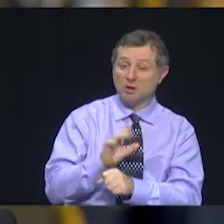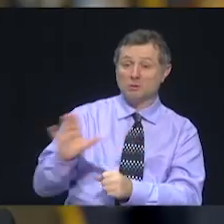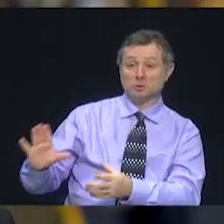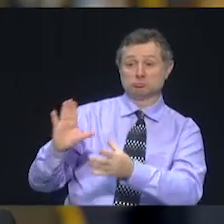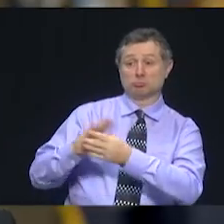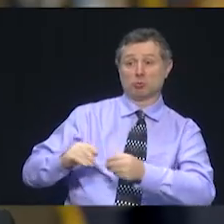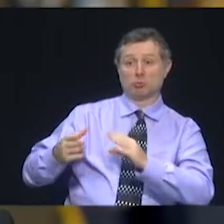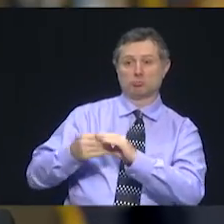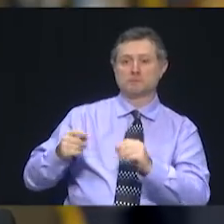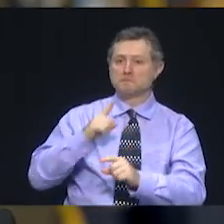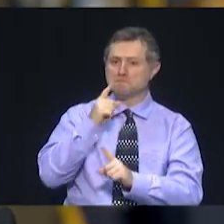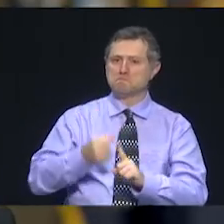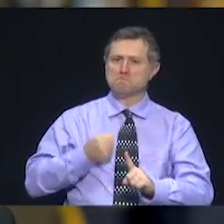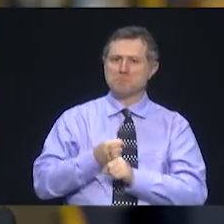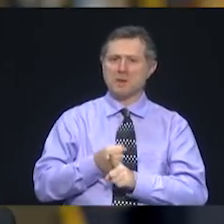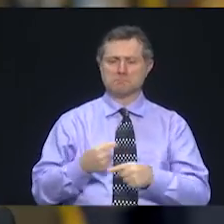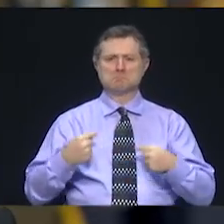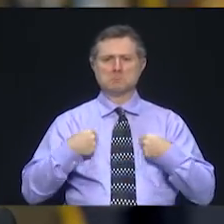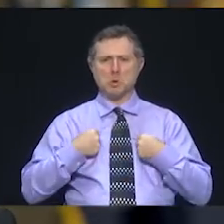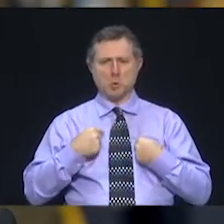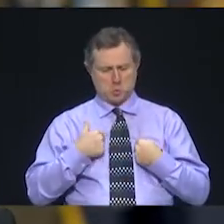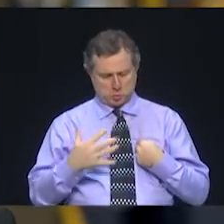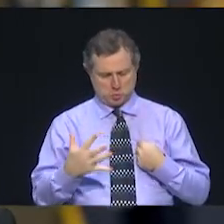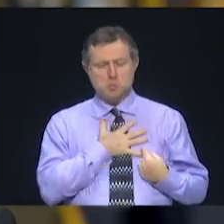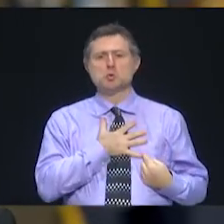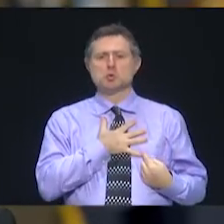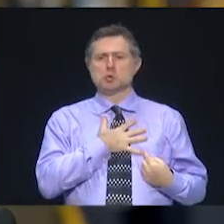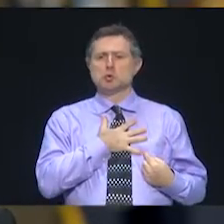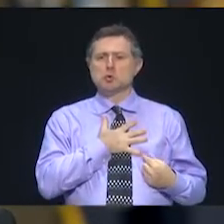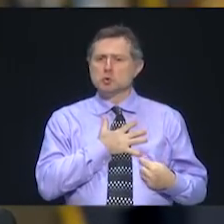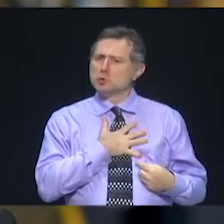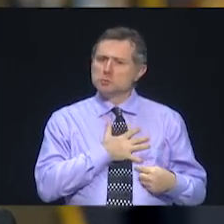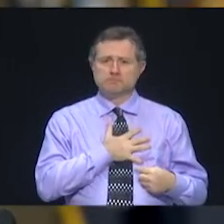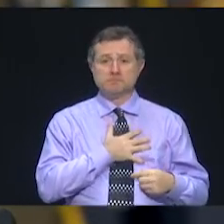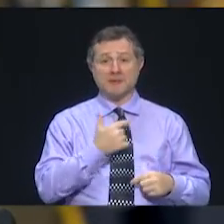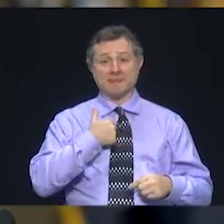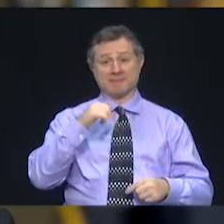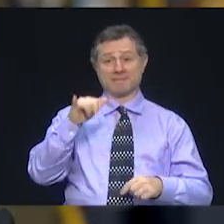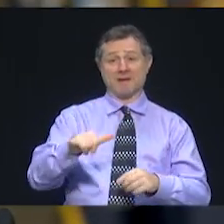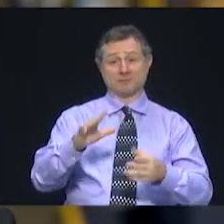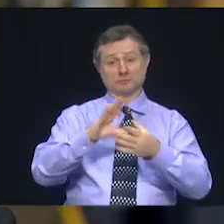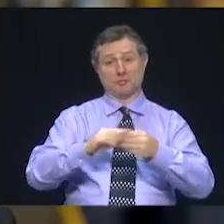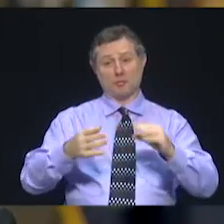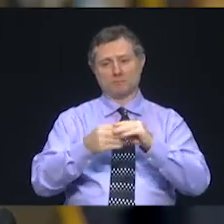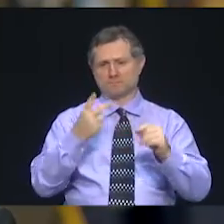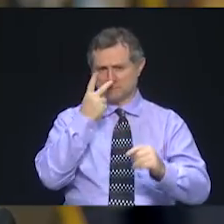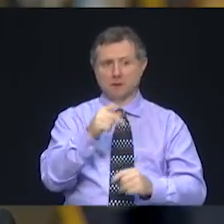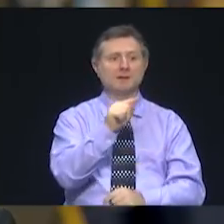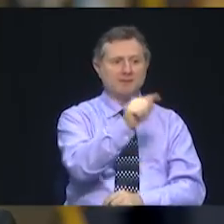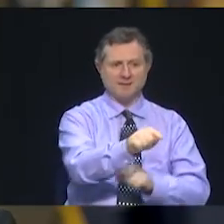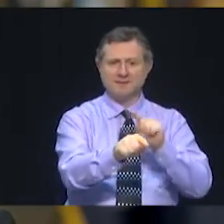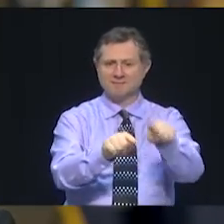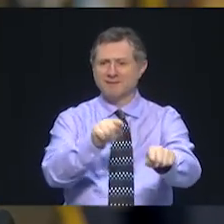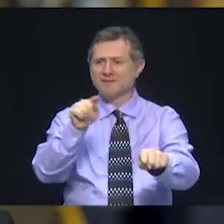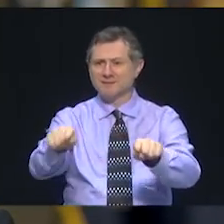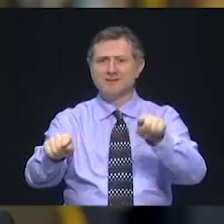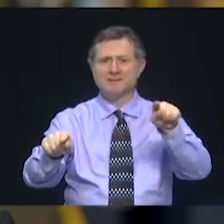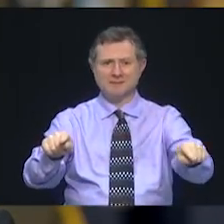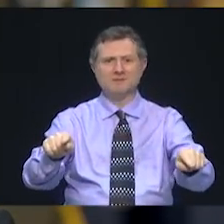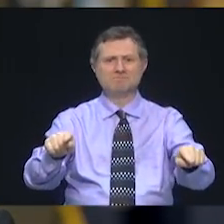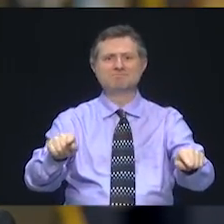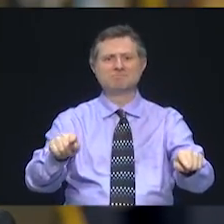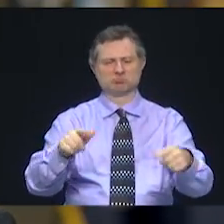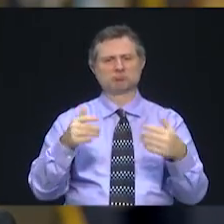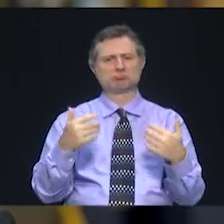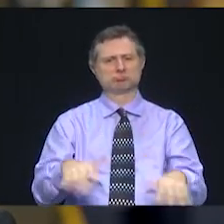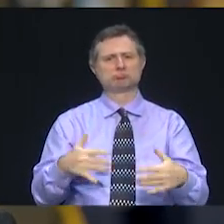deeply with me. I had heard the same story before, with the same ugliness, the same injustice,